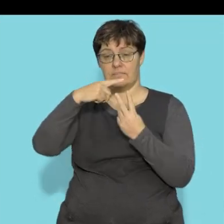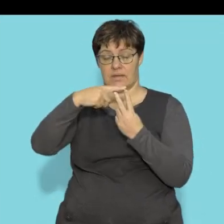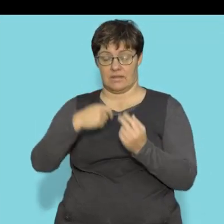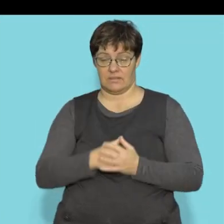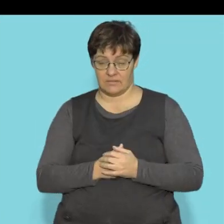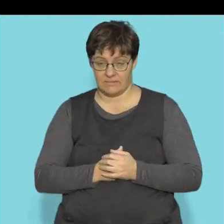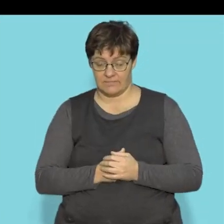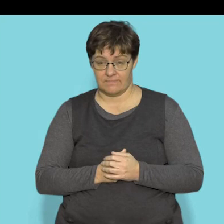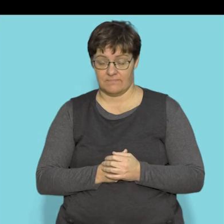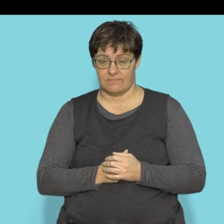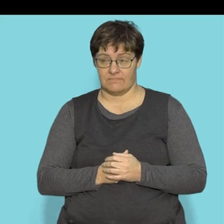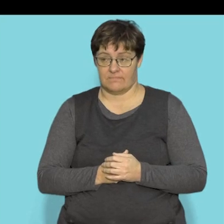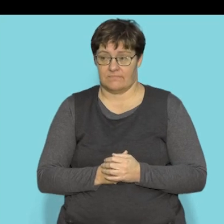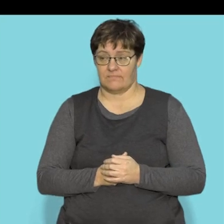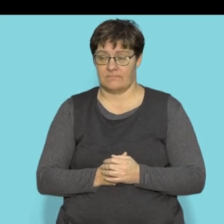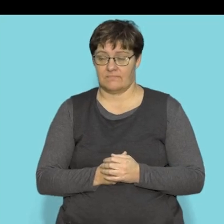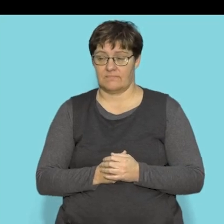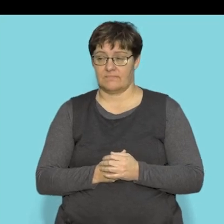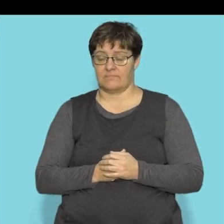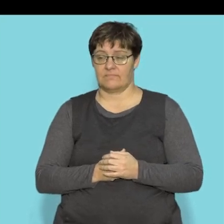12,250 pi.